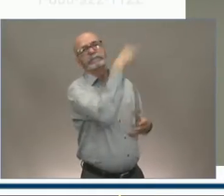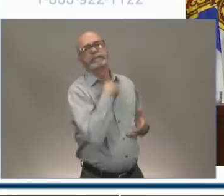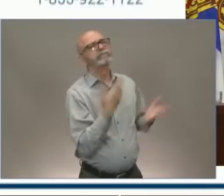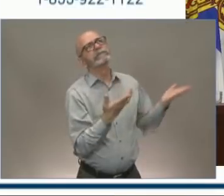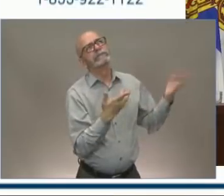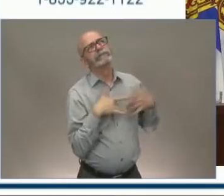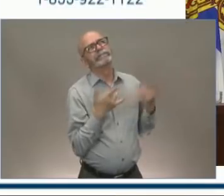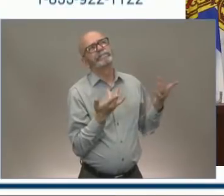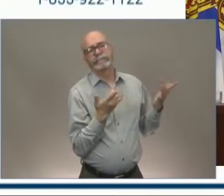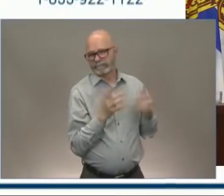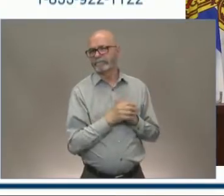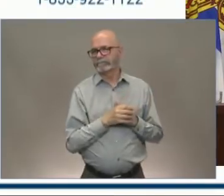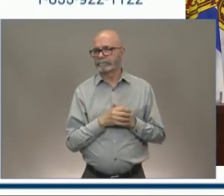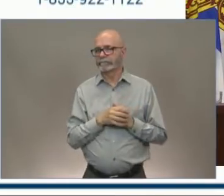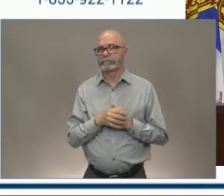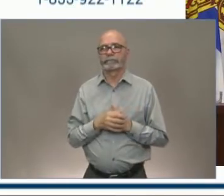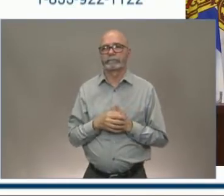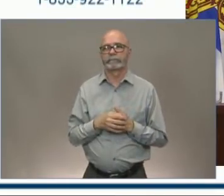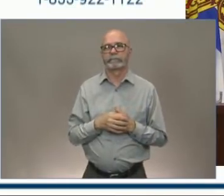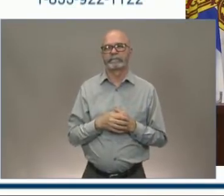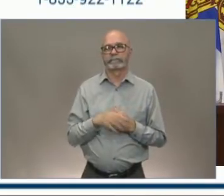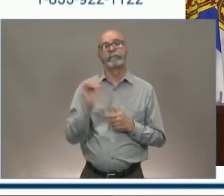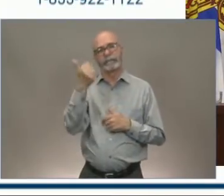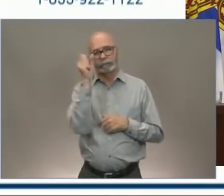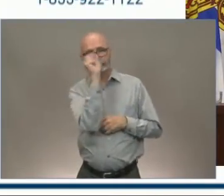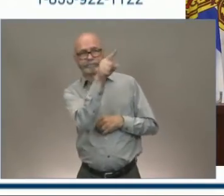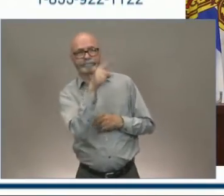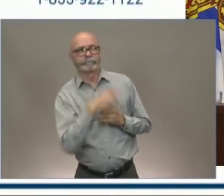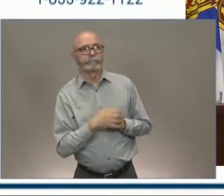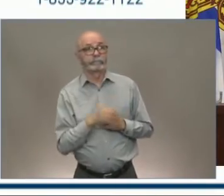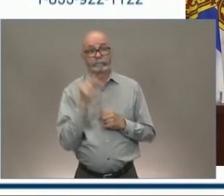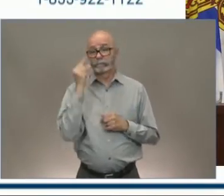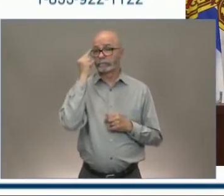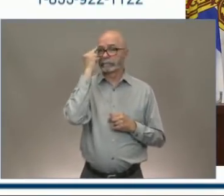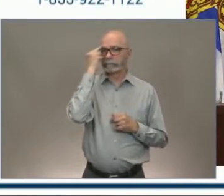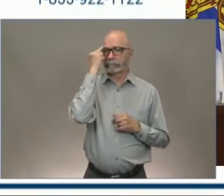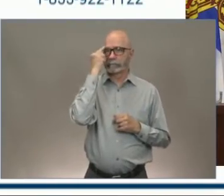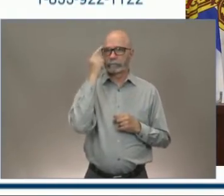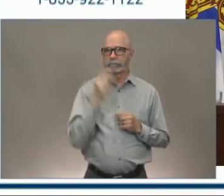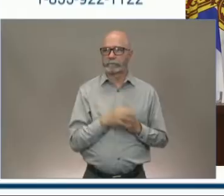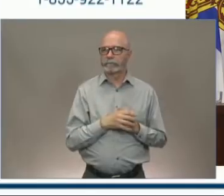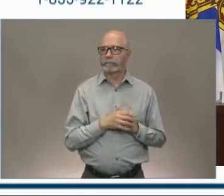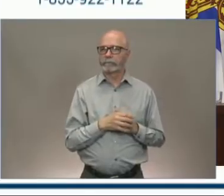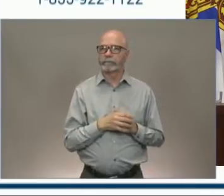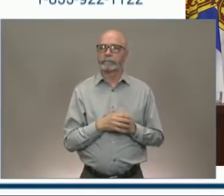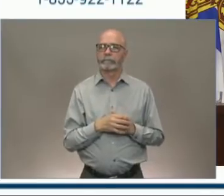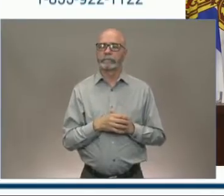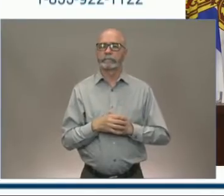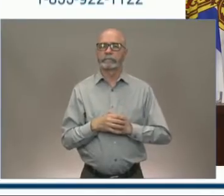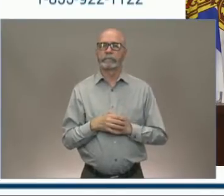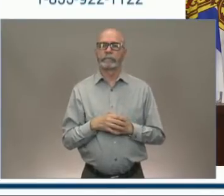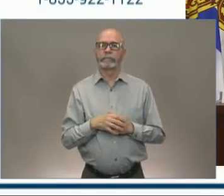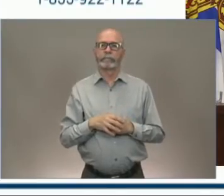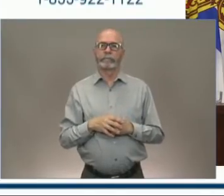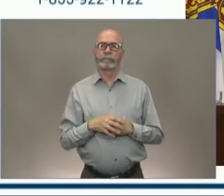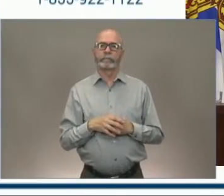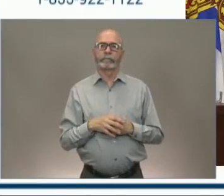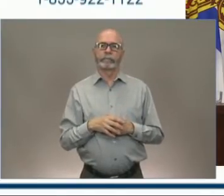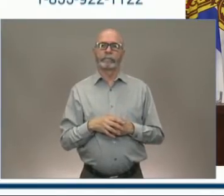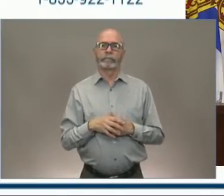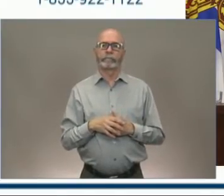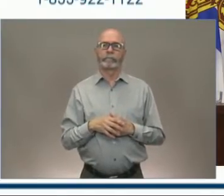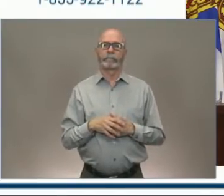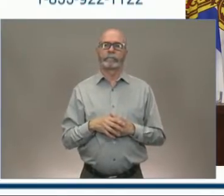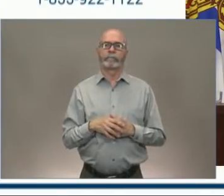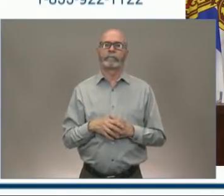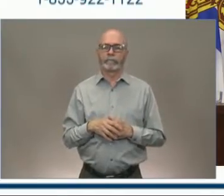Alicia. And has there been any more headway, I guess, made in the vaccine rollout with the African Nova Scotian communities? I know that was